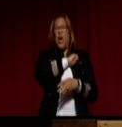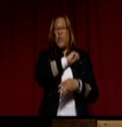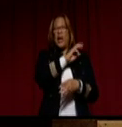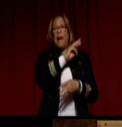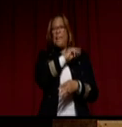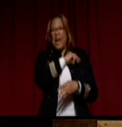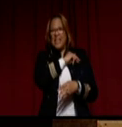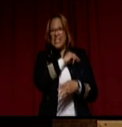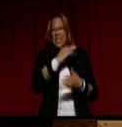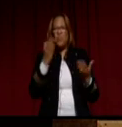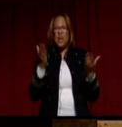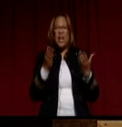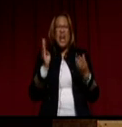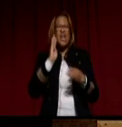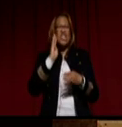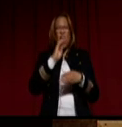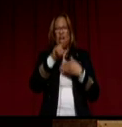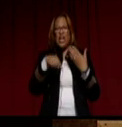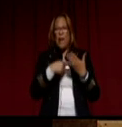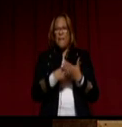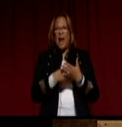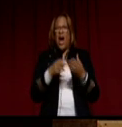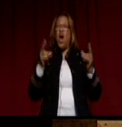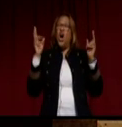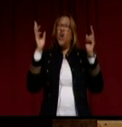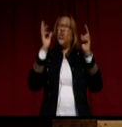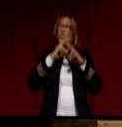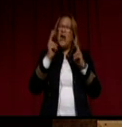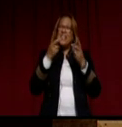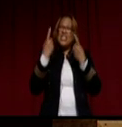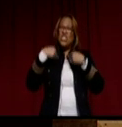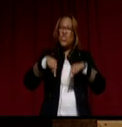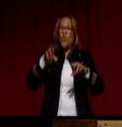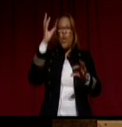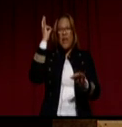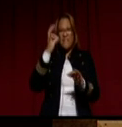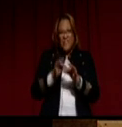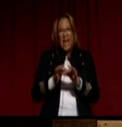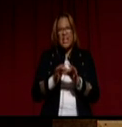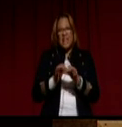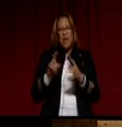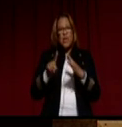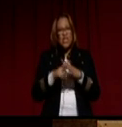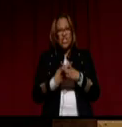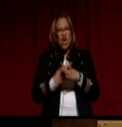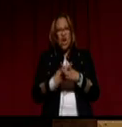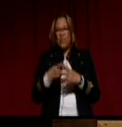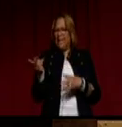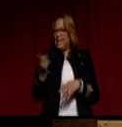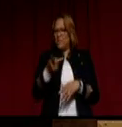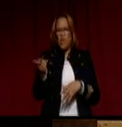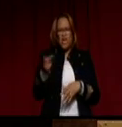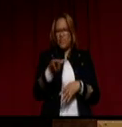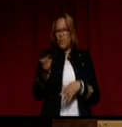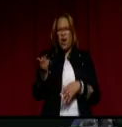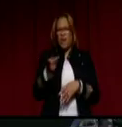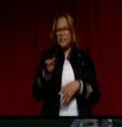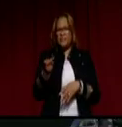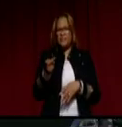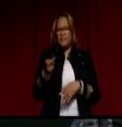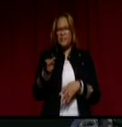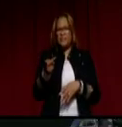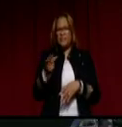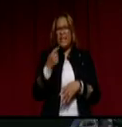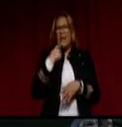We are here talking about crisis in faith. And so I want to start out with either one of you all. When